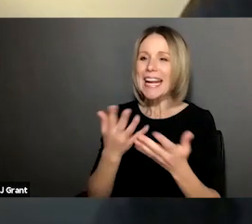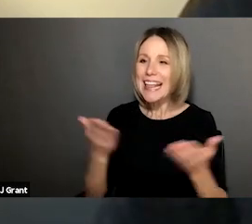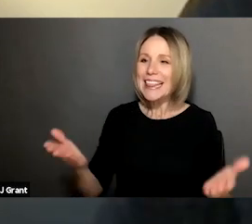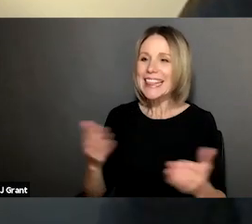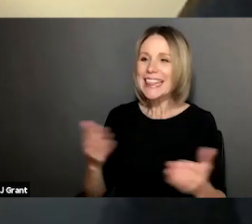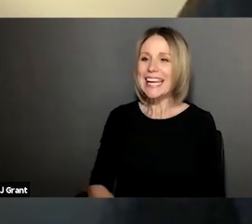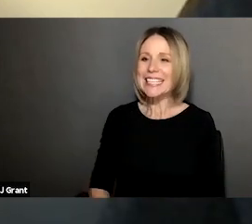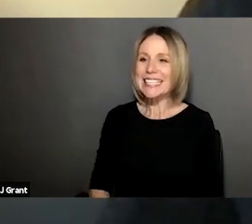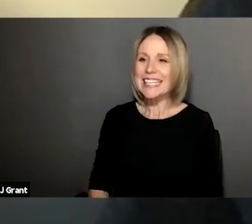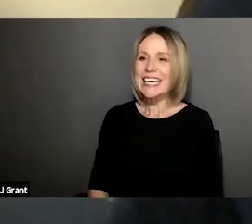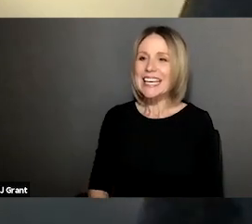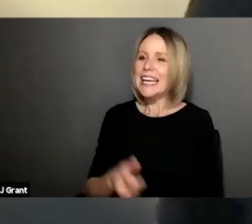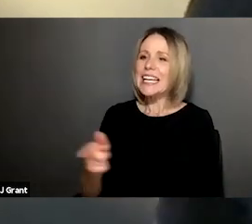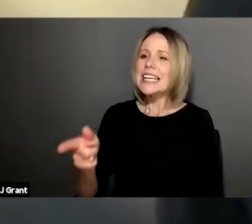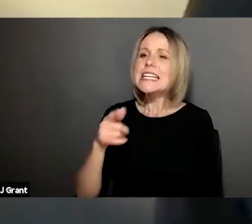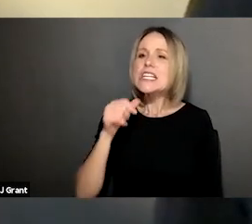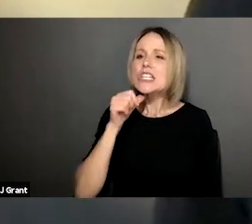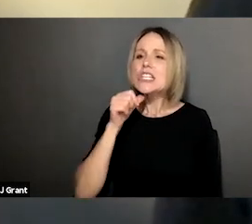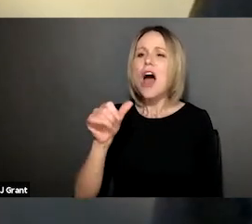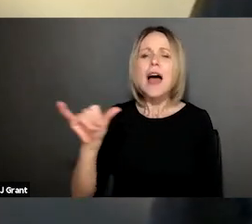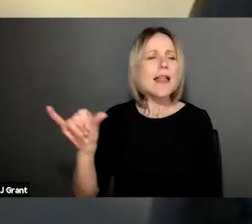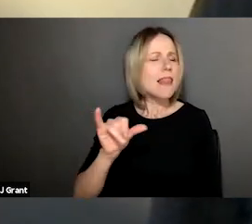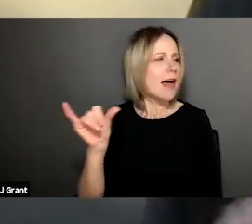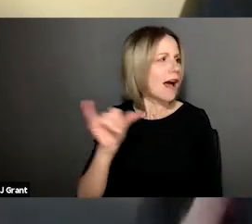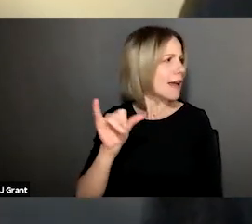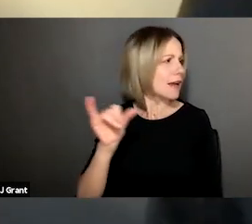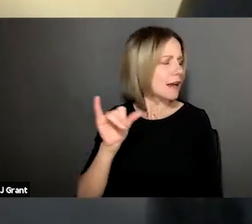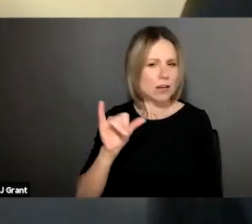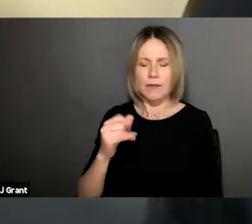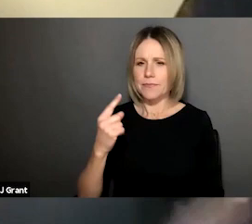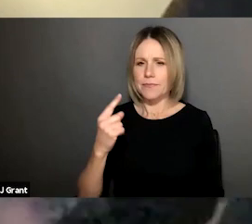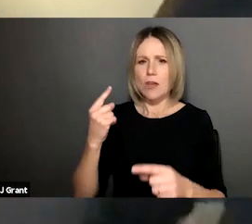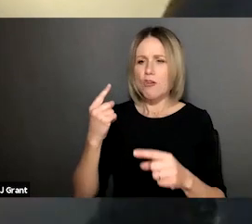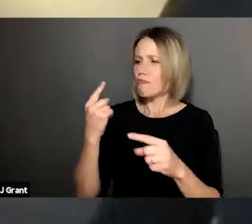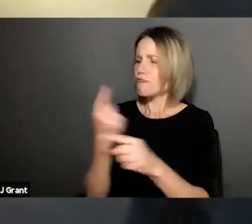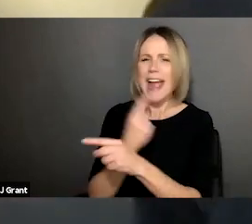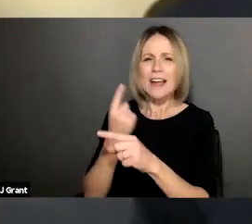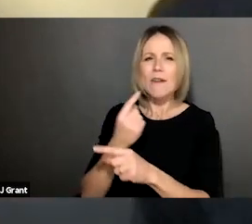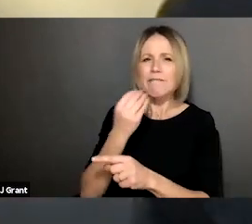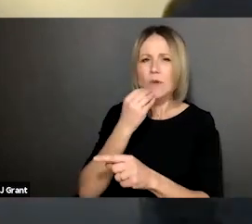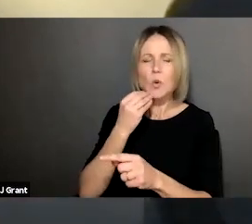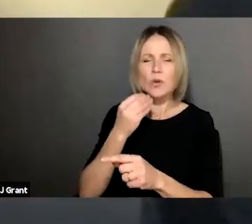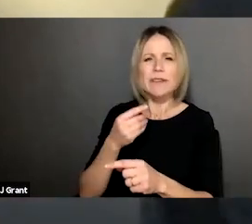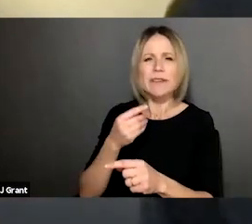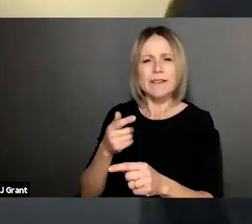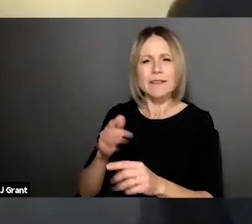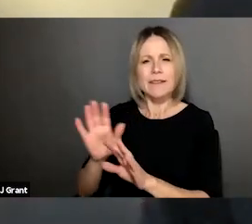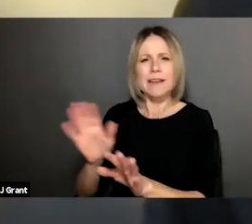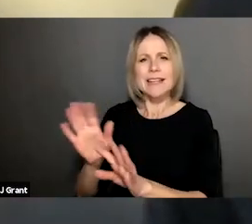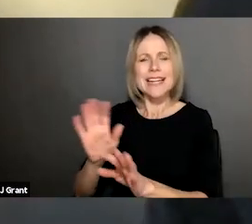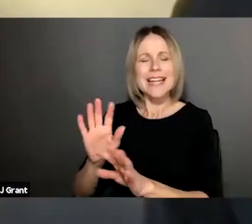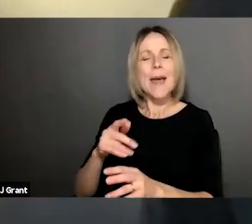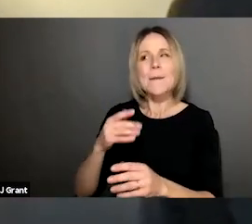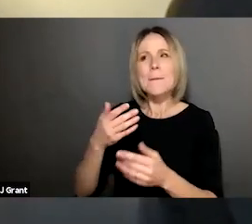become regulars in my rotation, because I'm constantly having to come